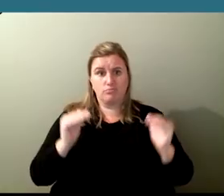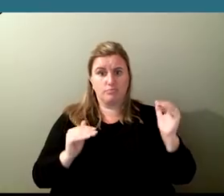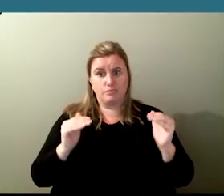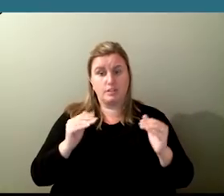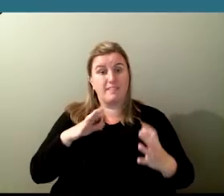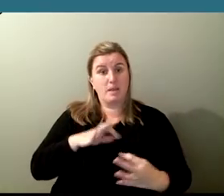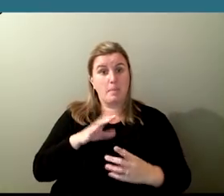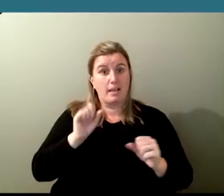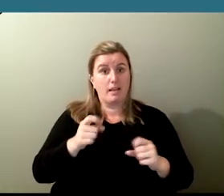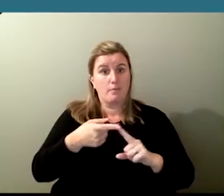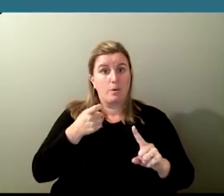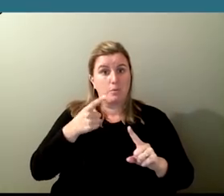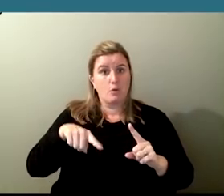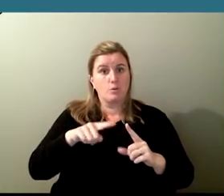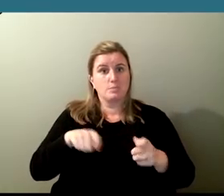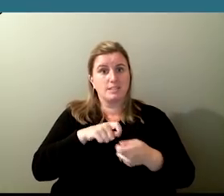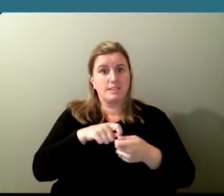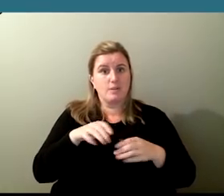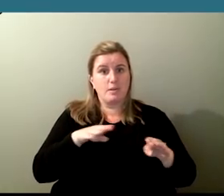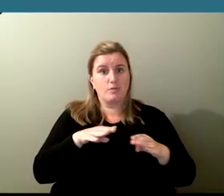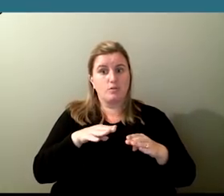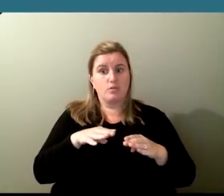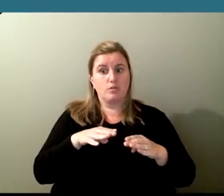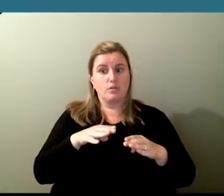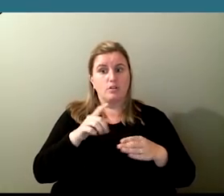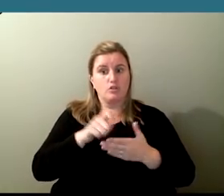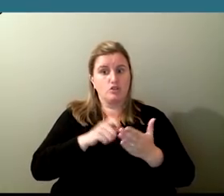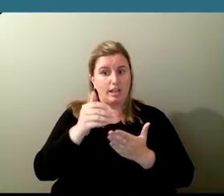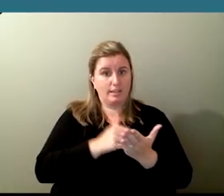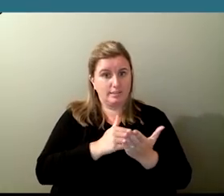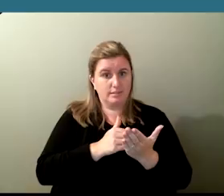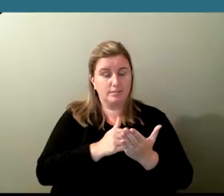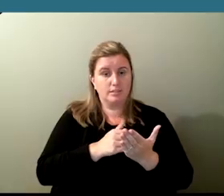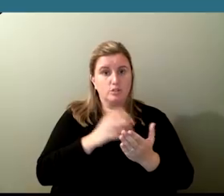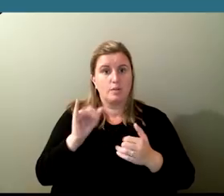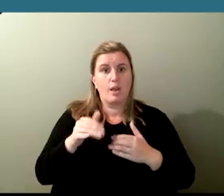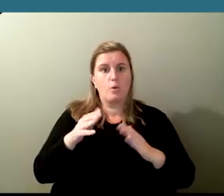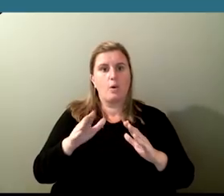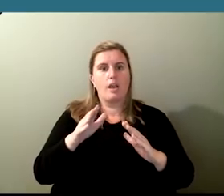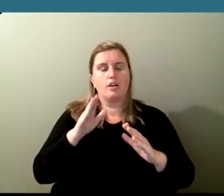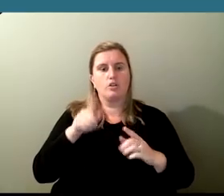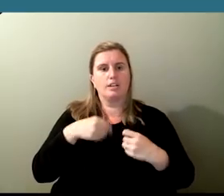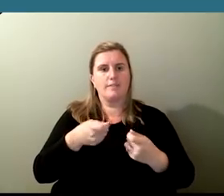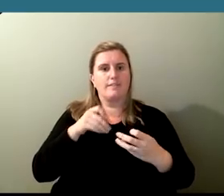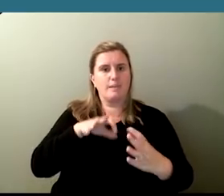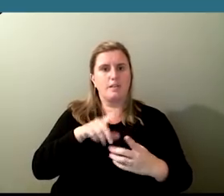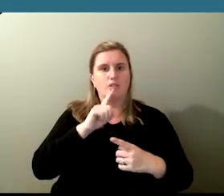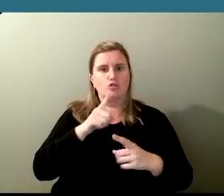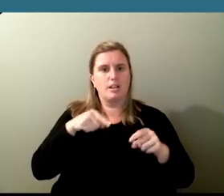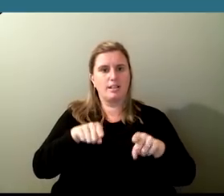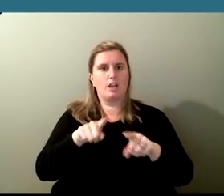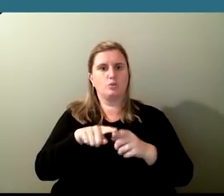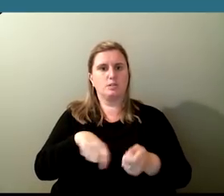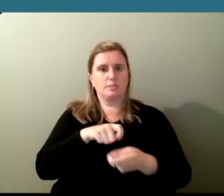come from those specific behavioral definitions or procedural checklists. So that way you're giving feedback that is really aligned to the